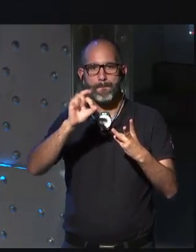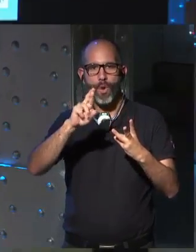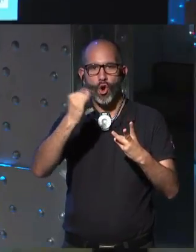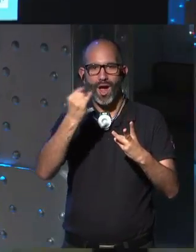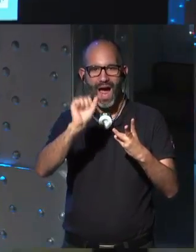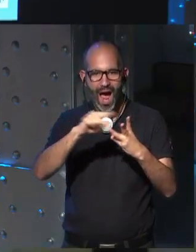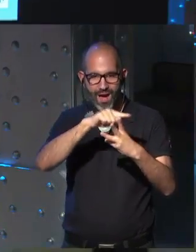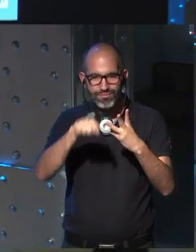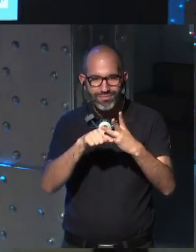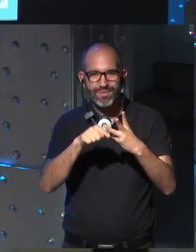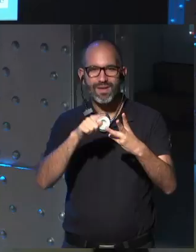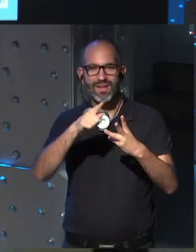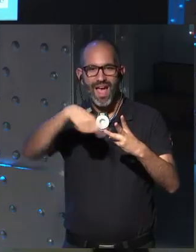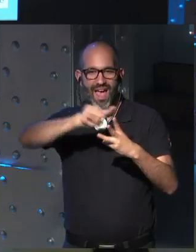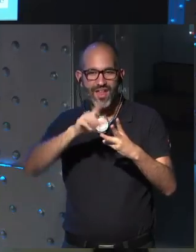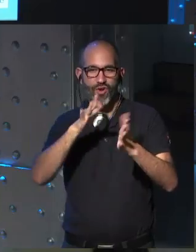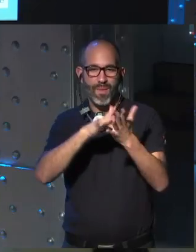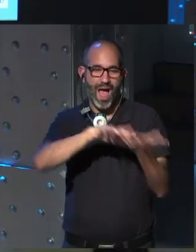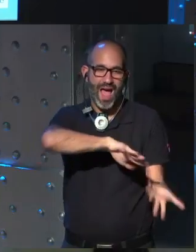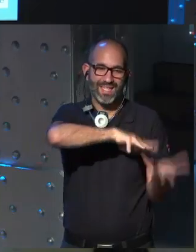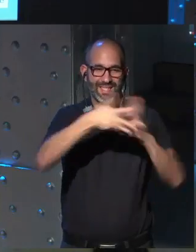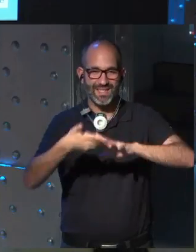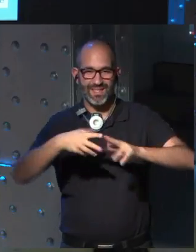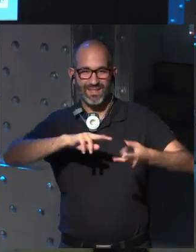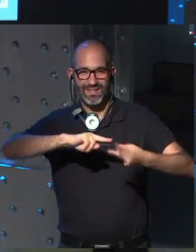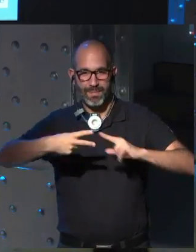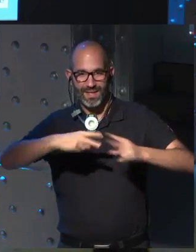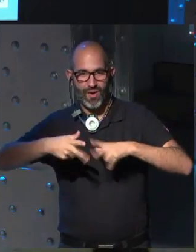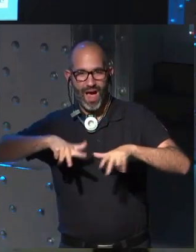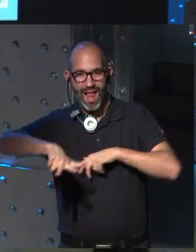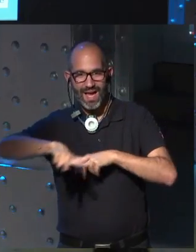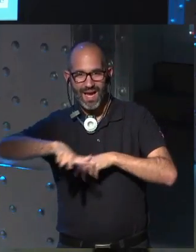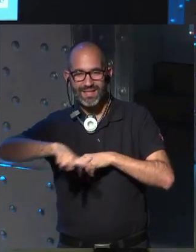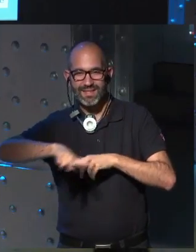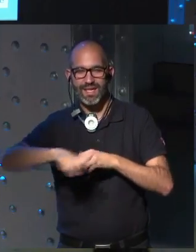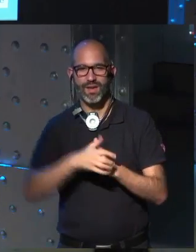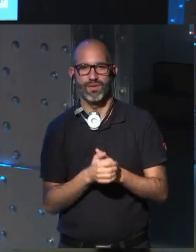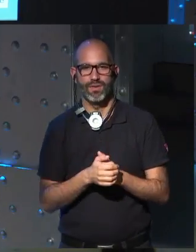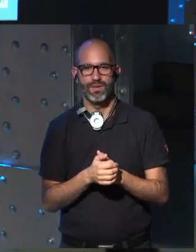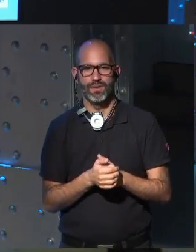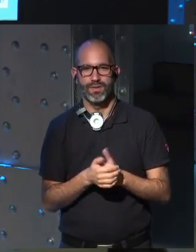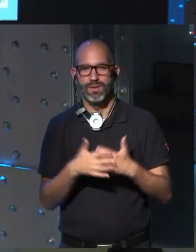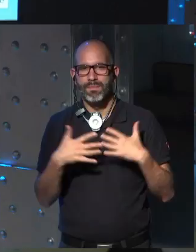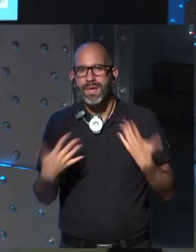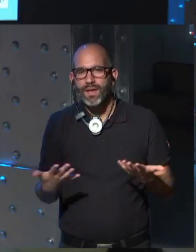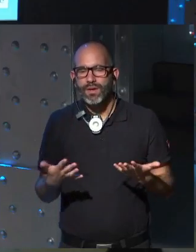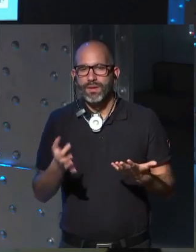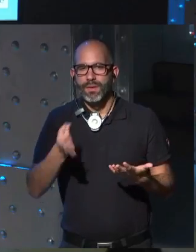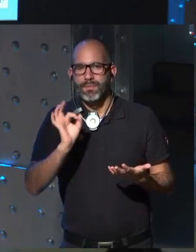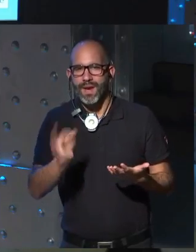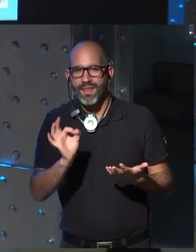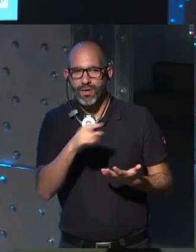the people that have been pushing to make it possible that the book was translated into Spanish, Sound and Perfection, by Greg